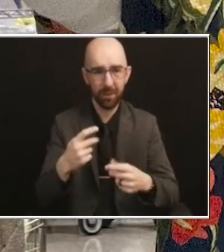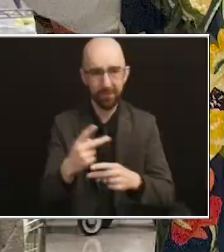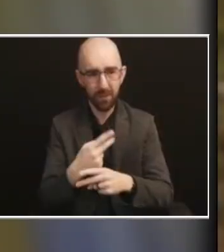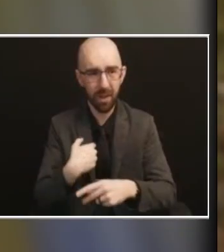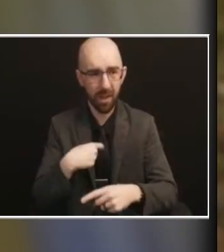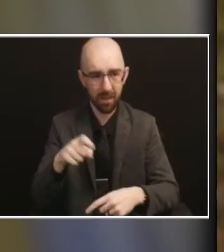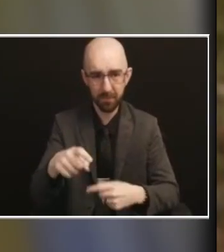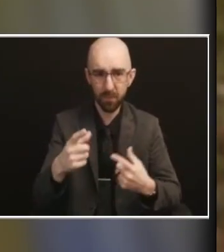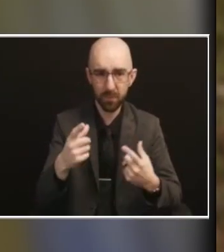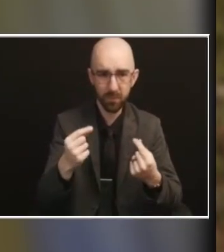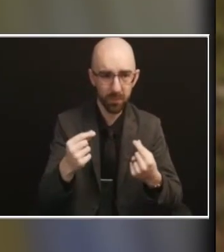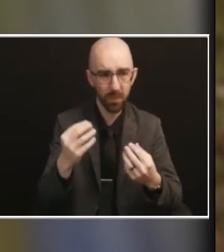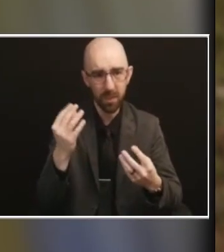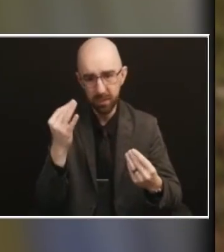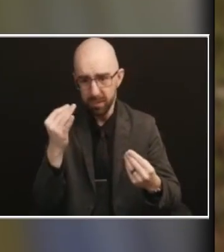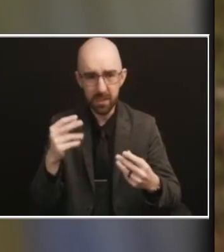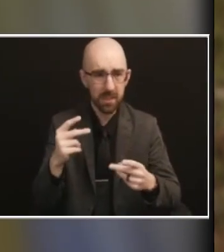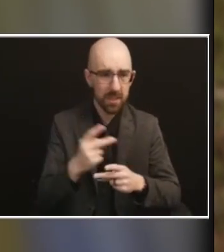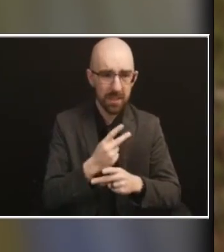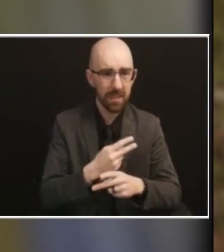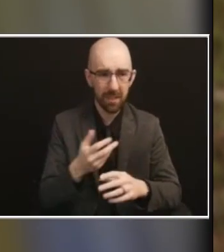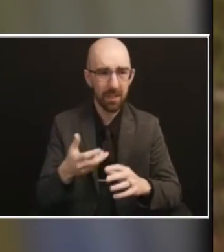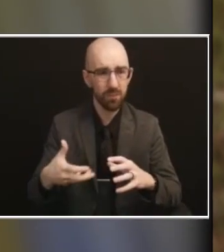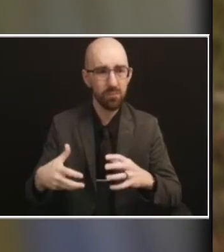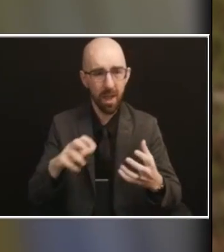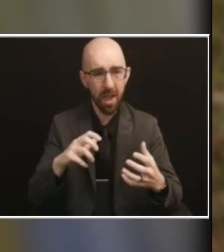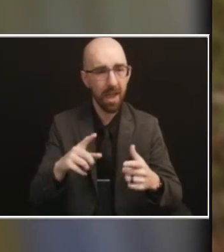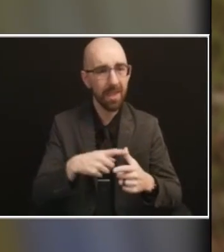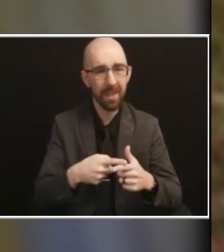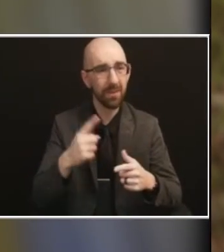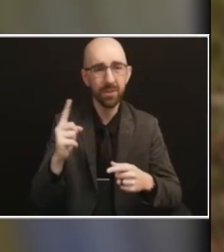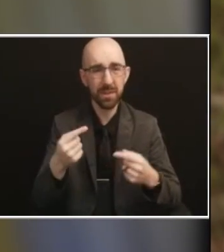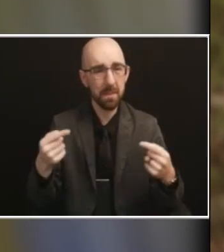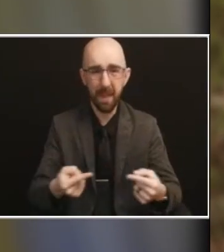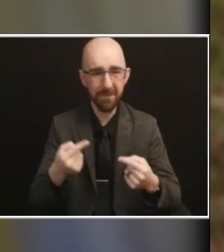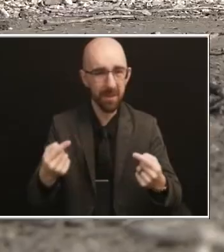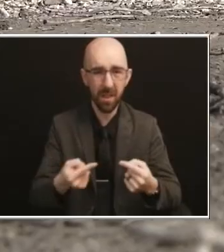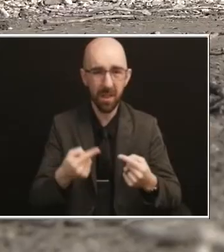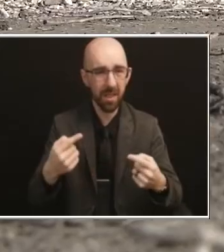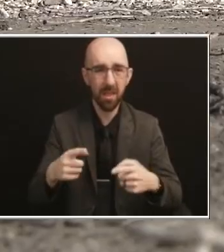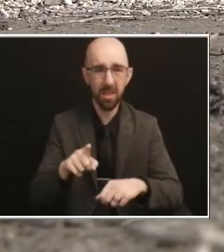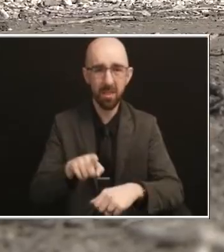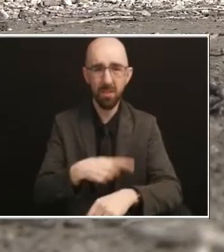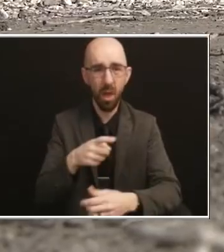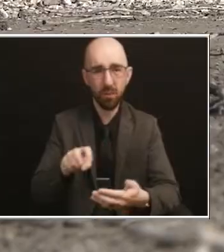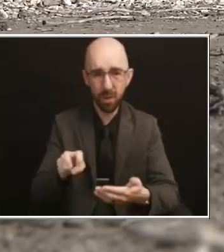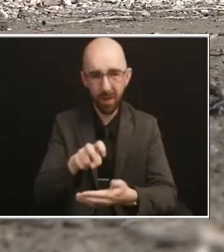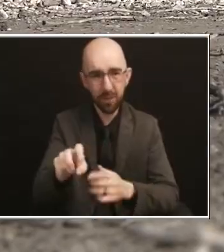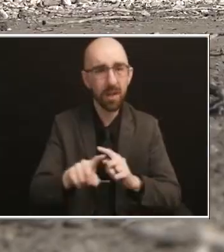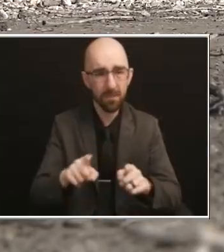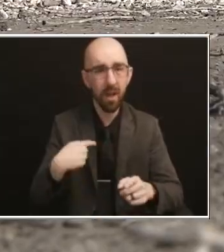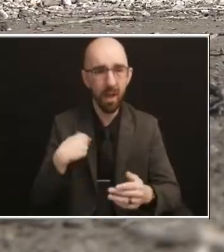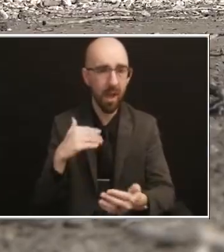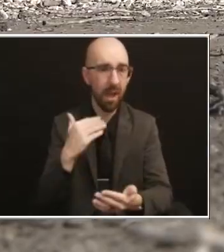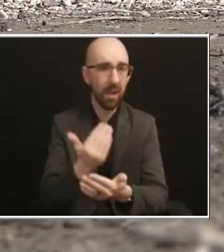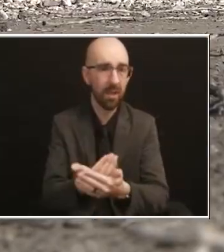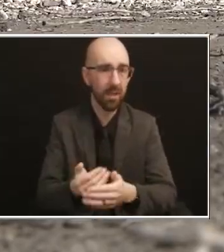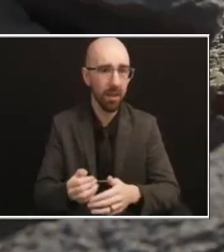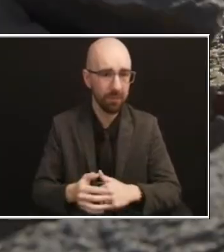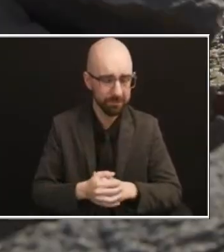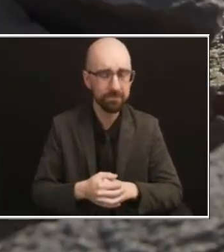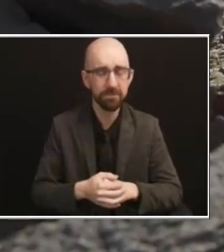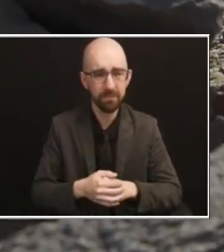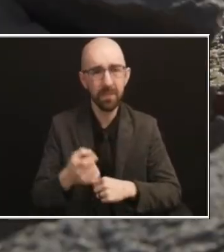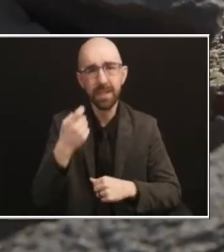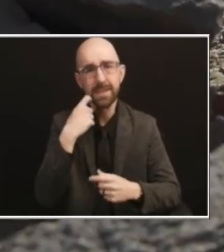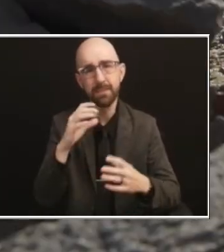straight. So that makes you a wreck. And then it was just painful. Long road to recovery, but I got there. We recently met Ezra